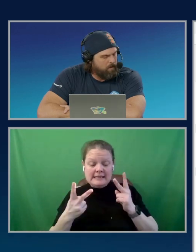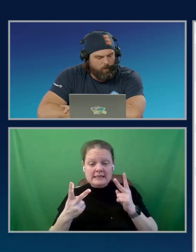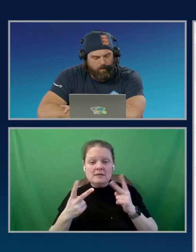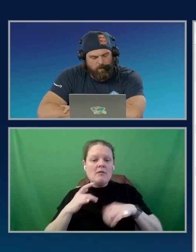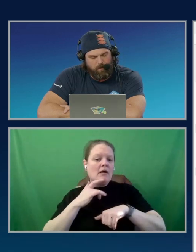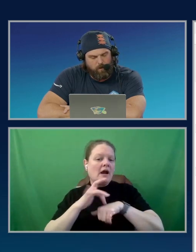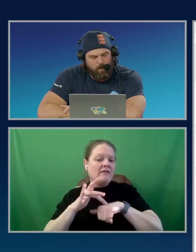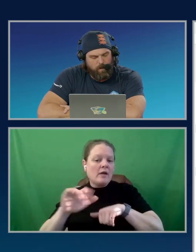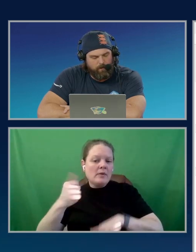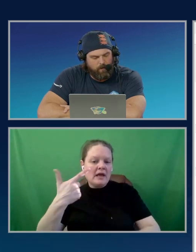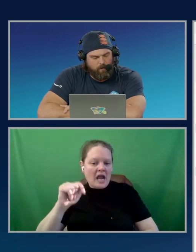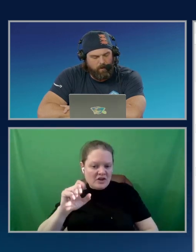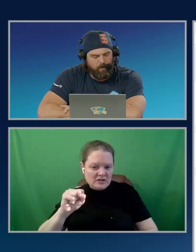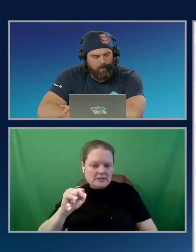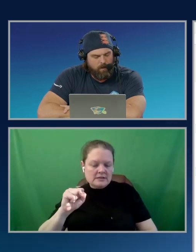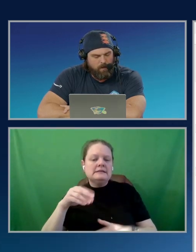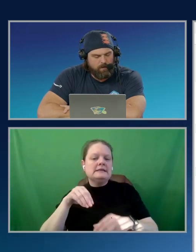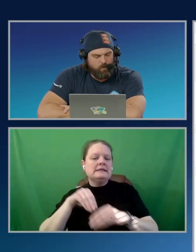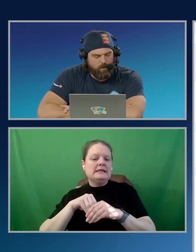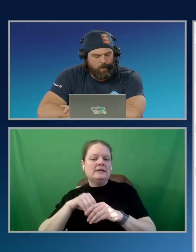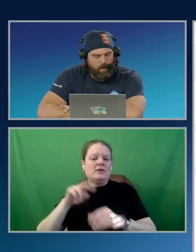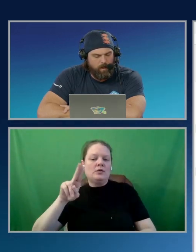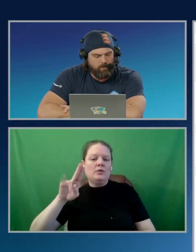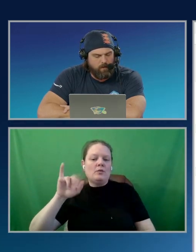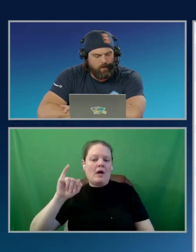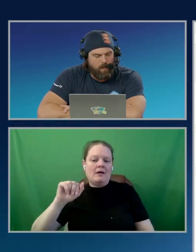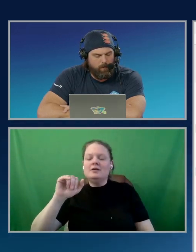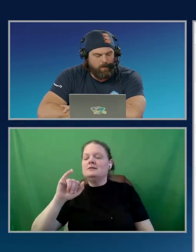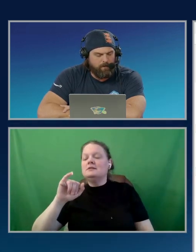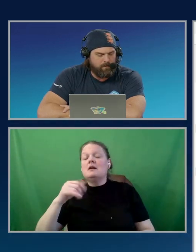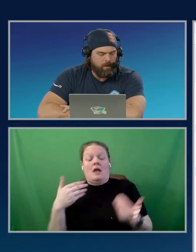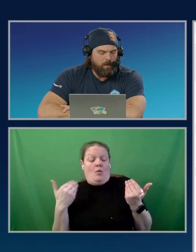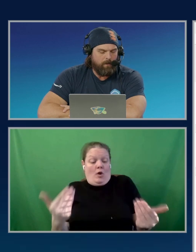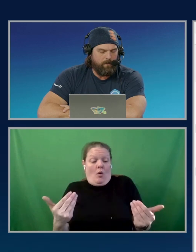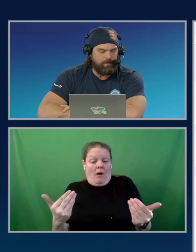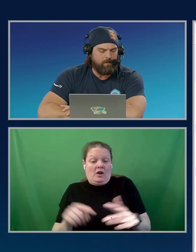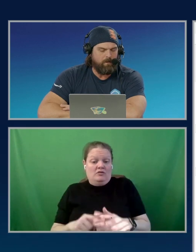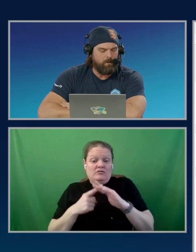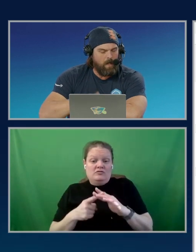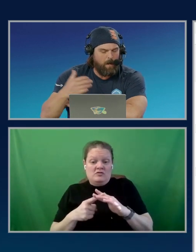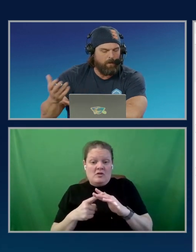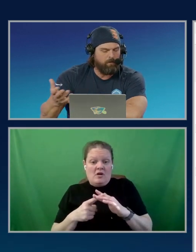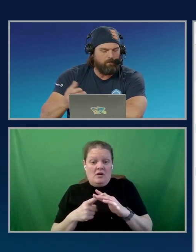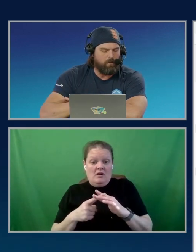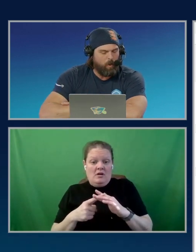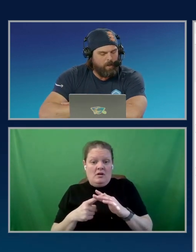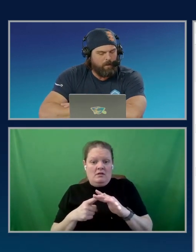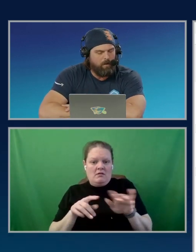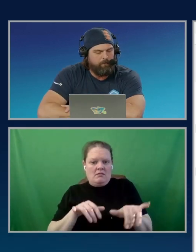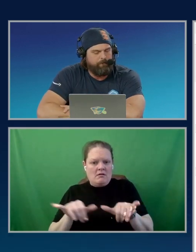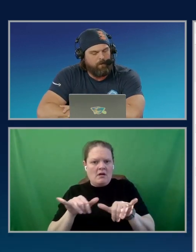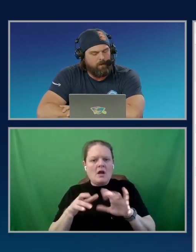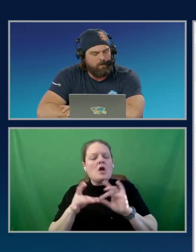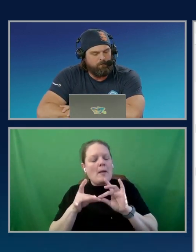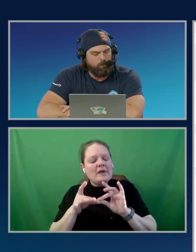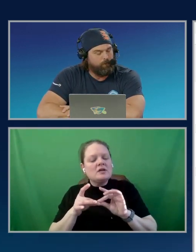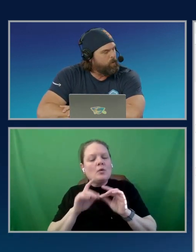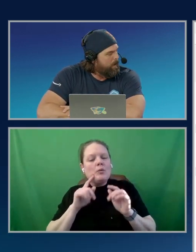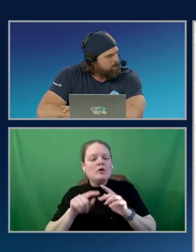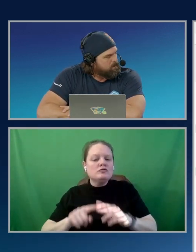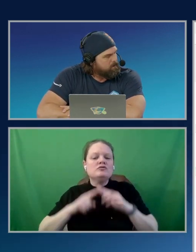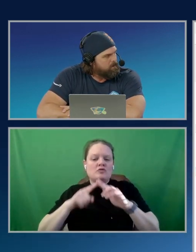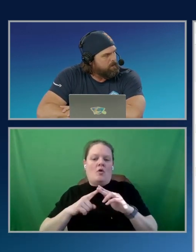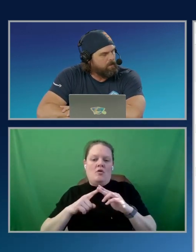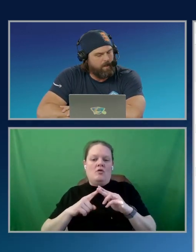agents within the UI. And so here, I just want to go ahead and start a comment. And this comment will go kick off the